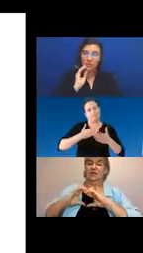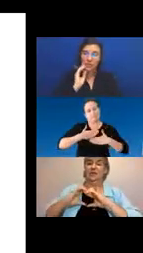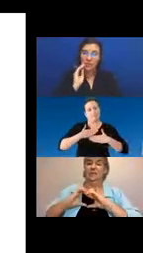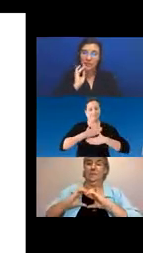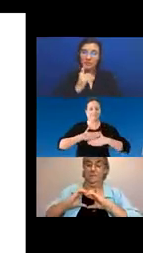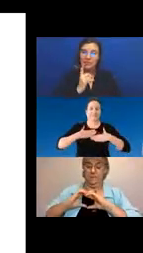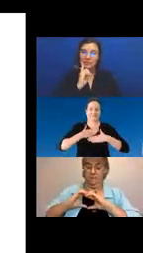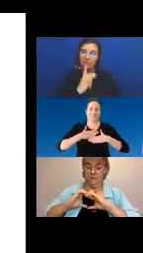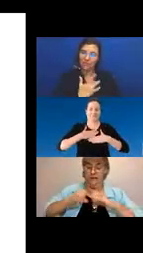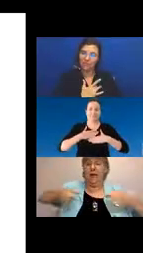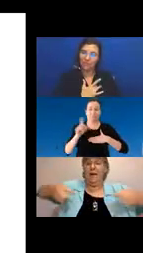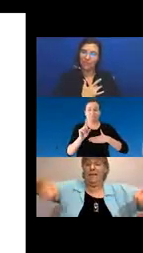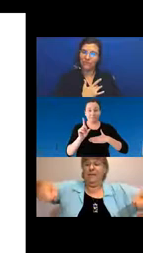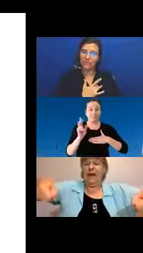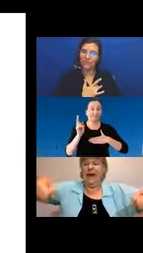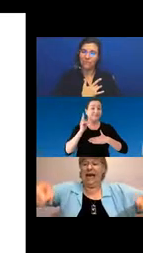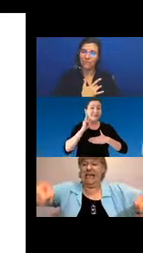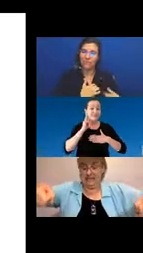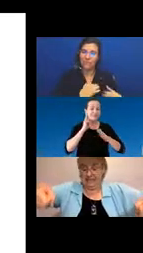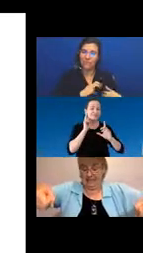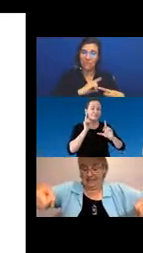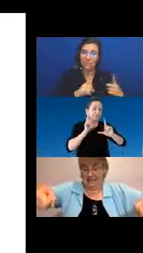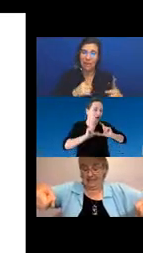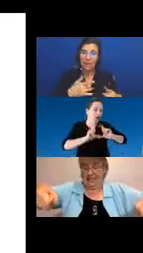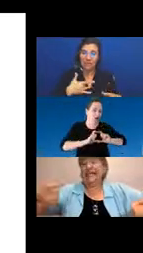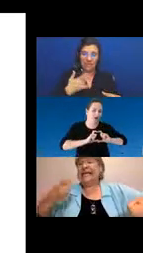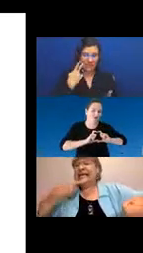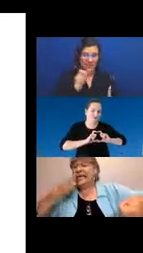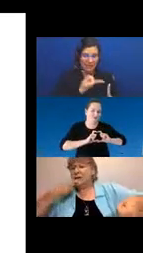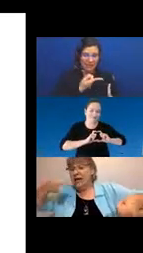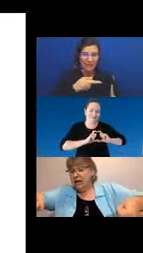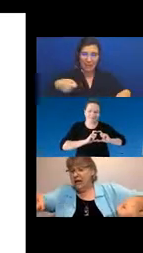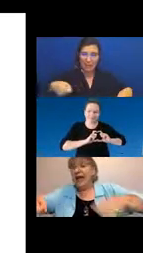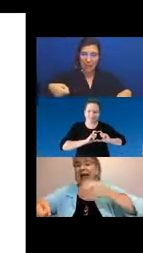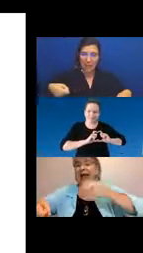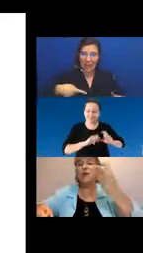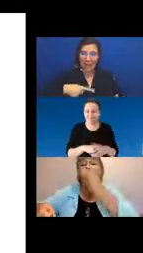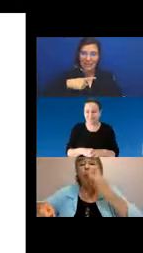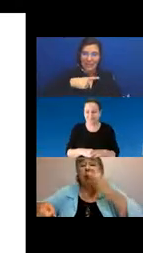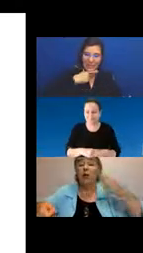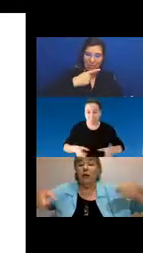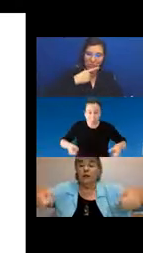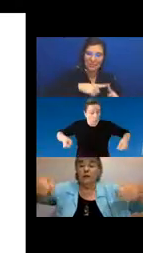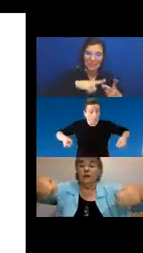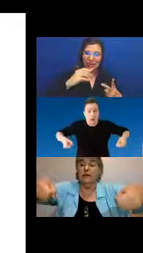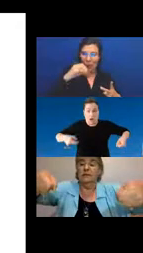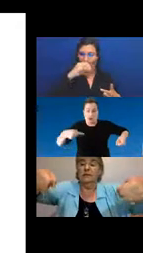heart. But the bags is hearing and oral.